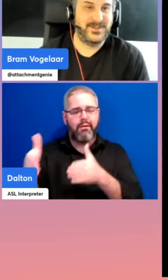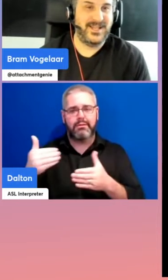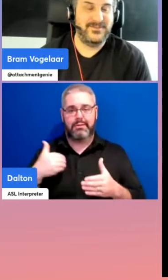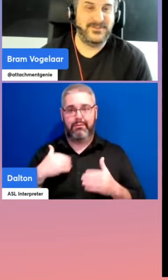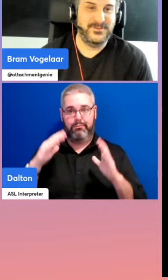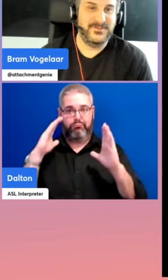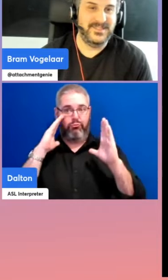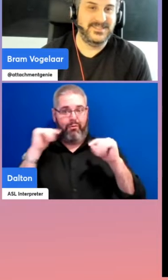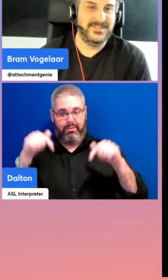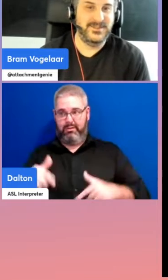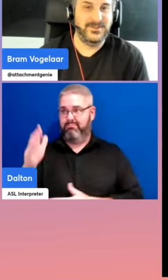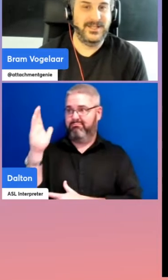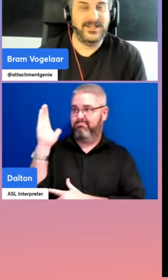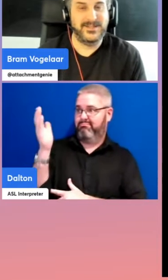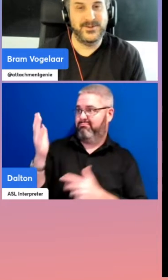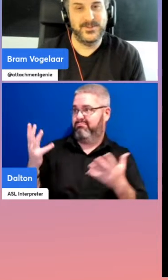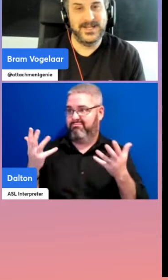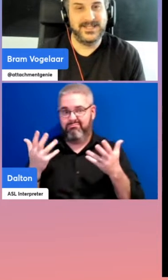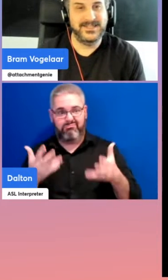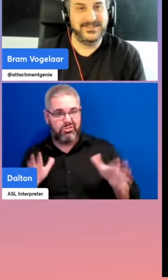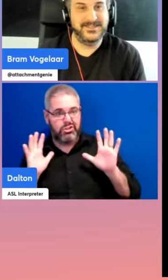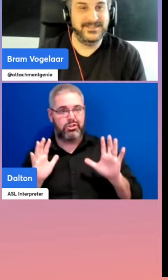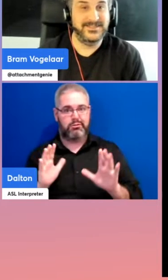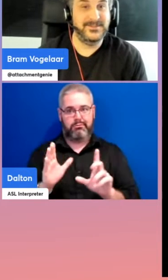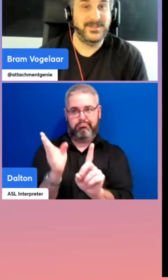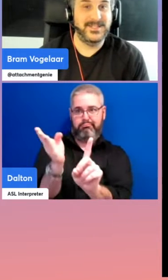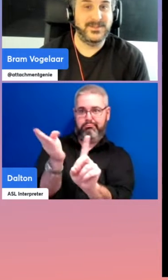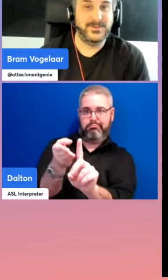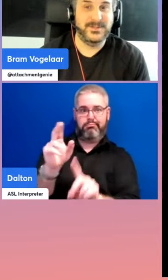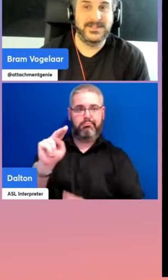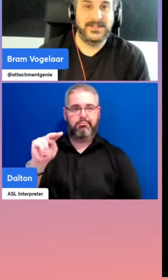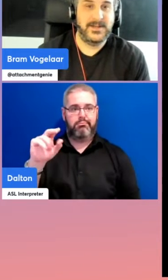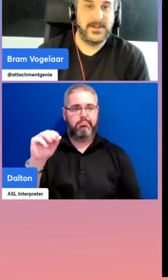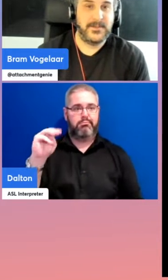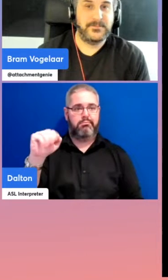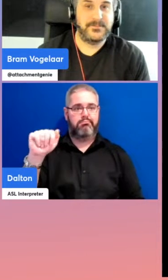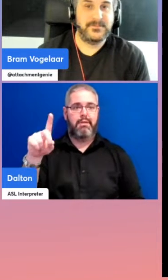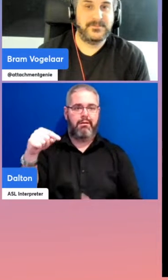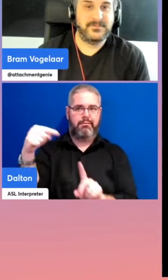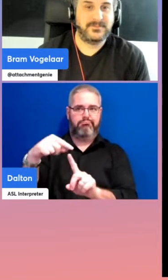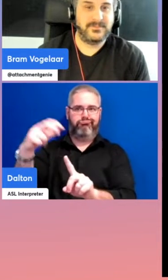of this talk, I'll have convinced you that Nomad is the way to go.